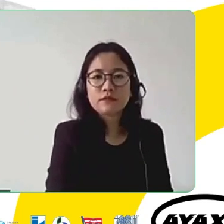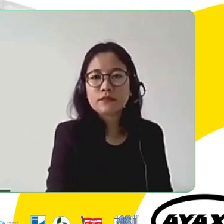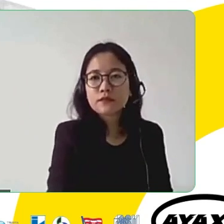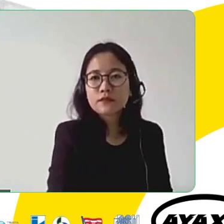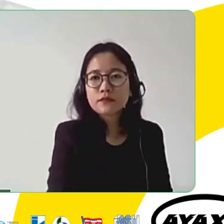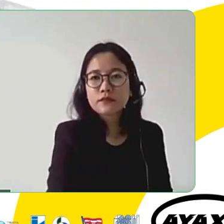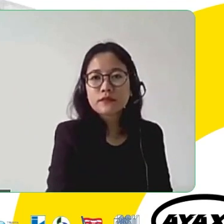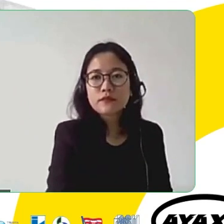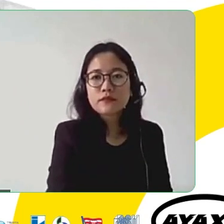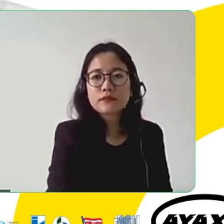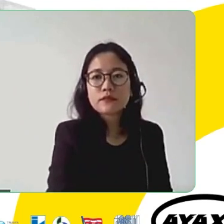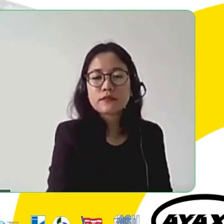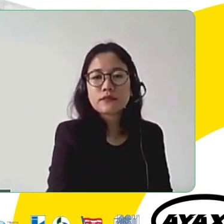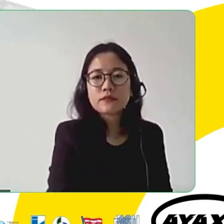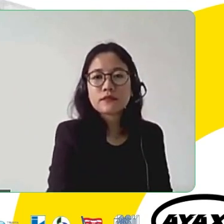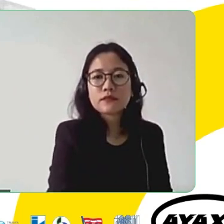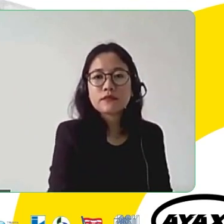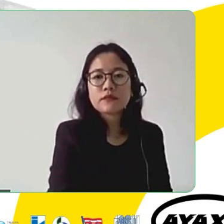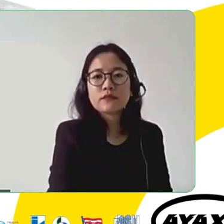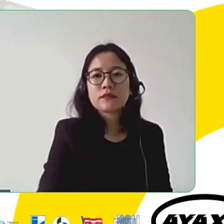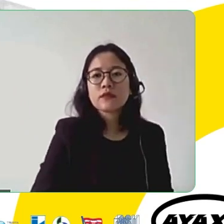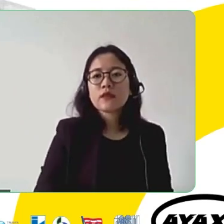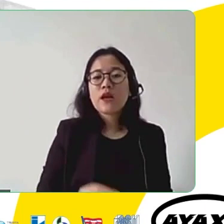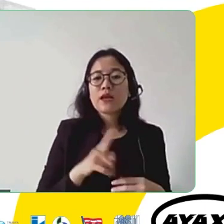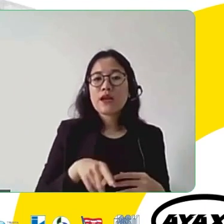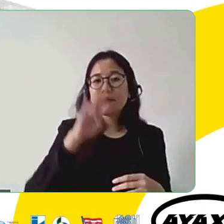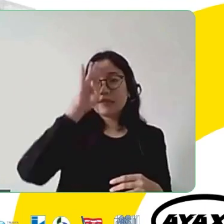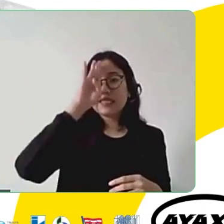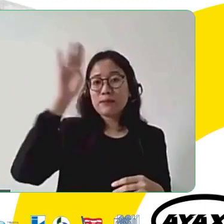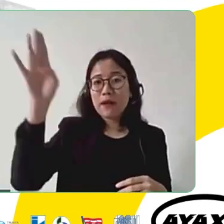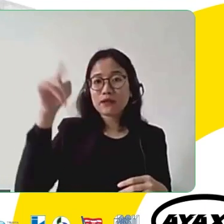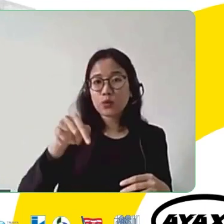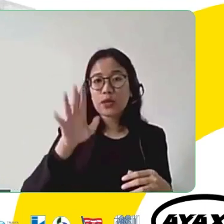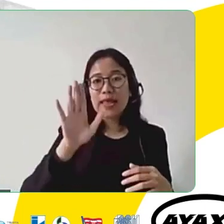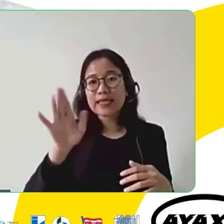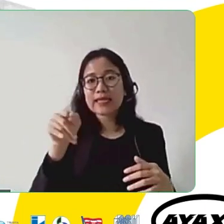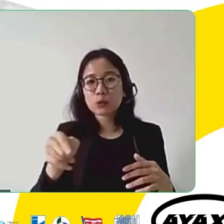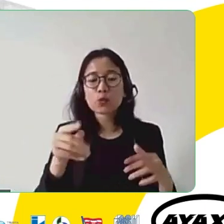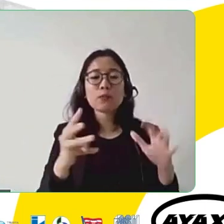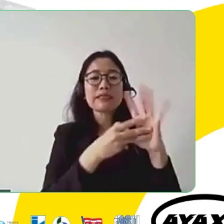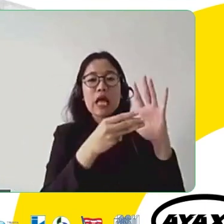future, this will affect these children